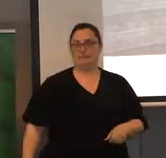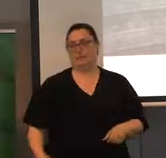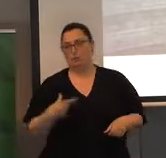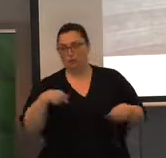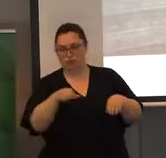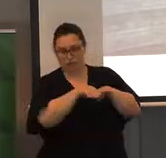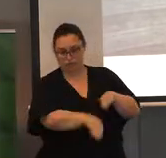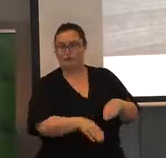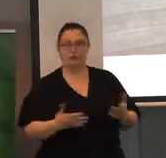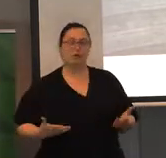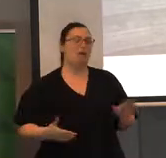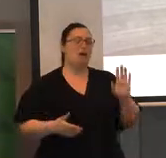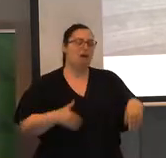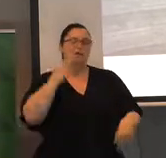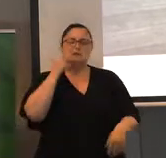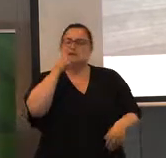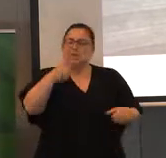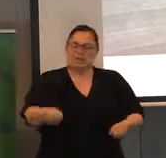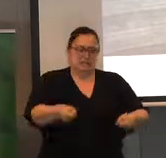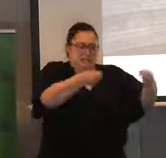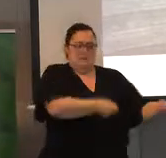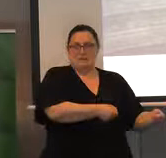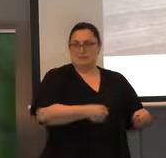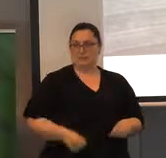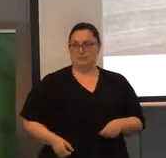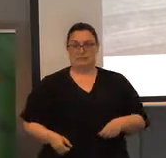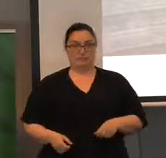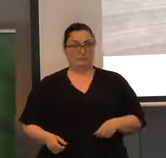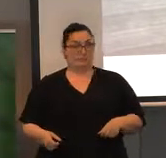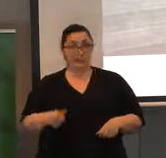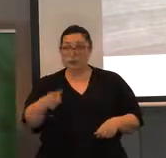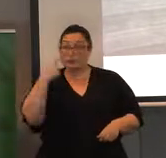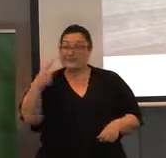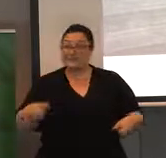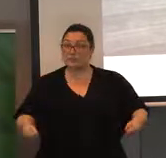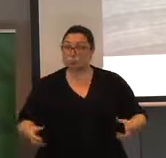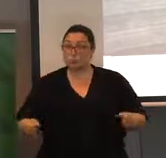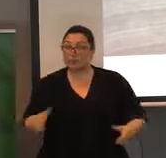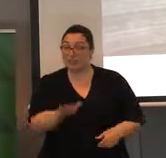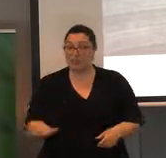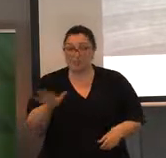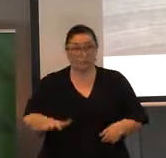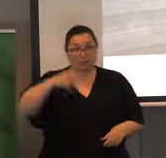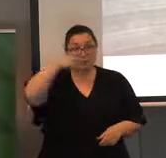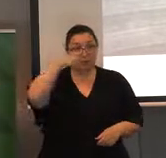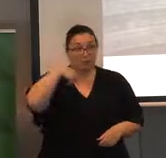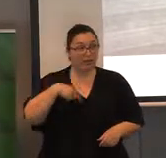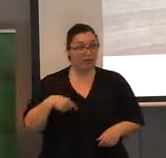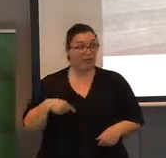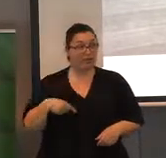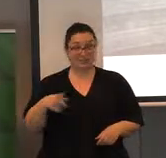mean, why do it in the first place? It's completely stupid. Have you ever seen wheelchair basketball players? Do you think one of